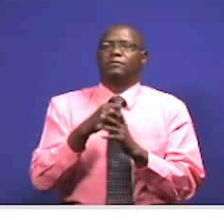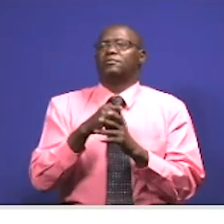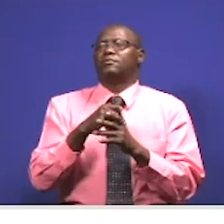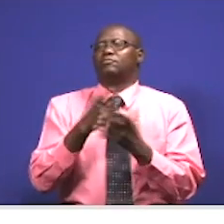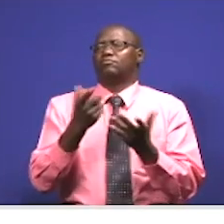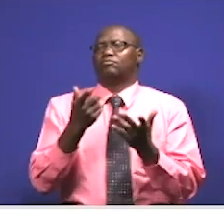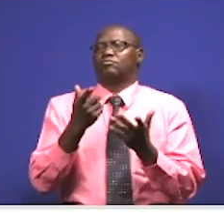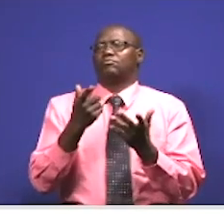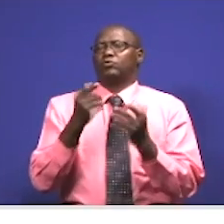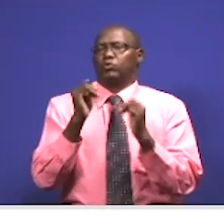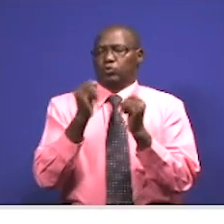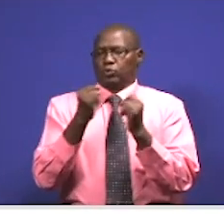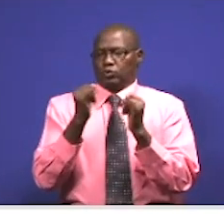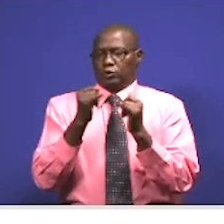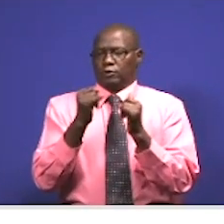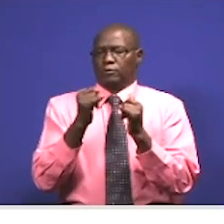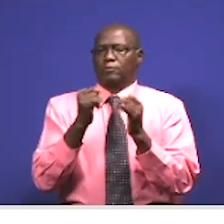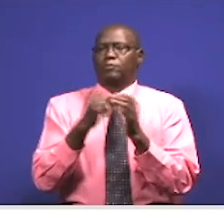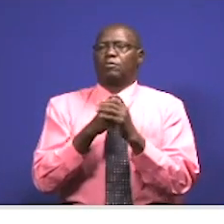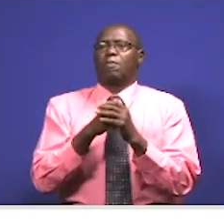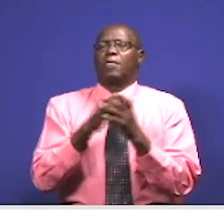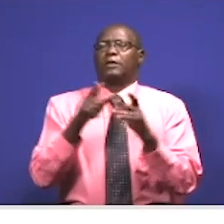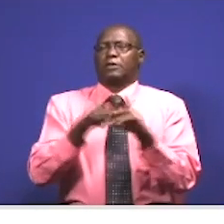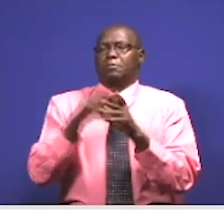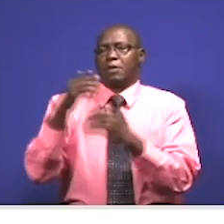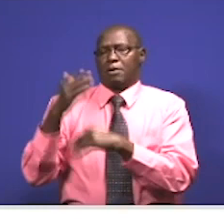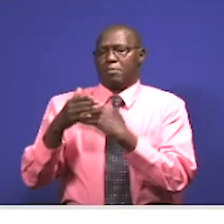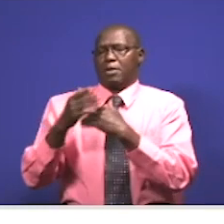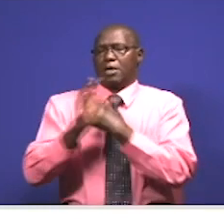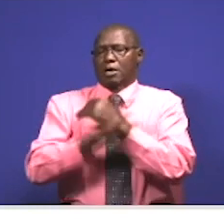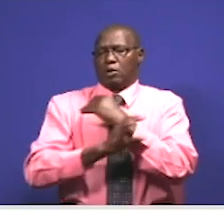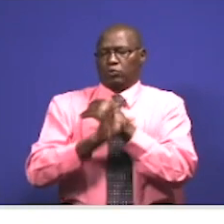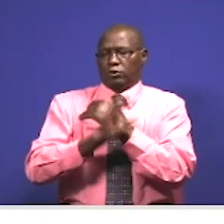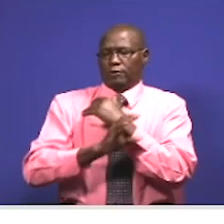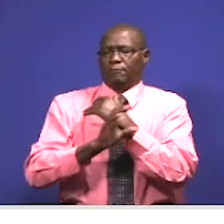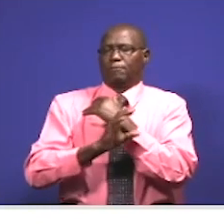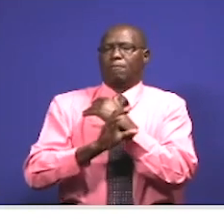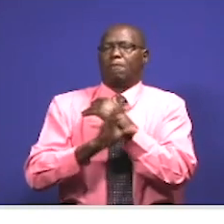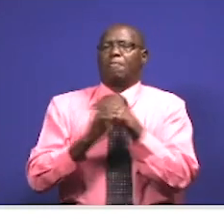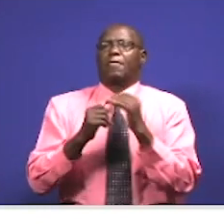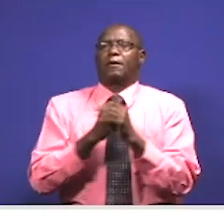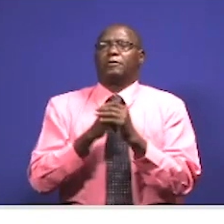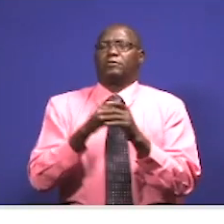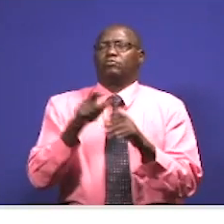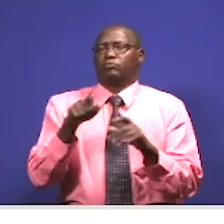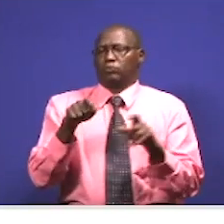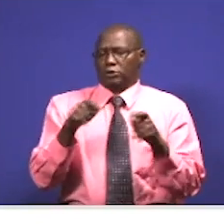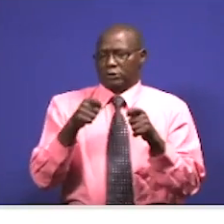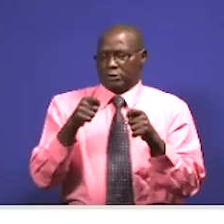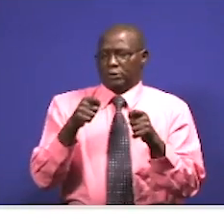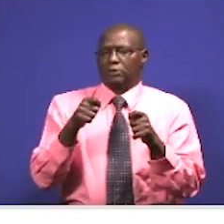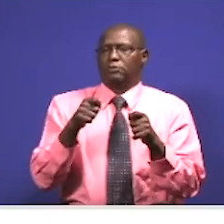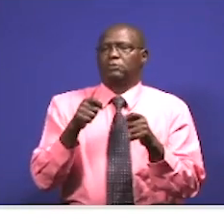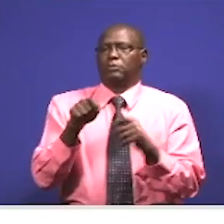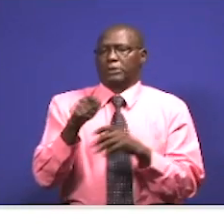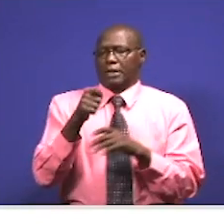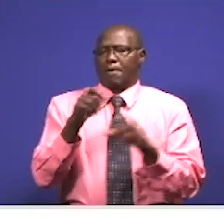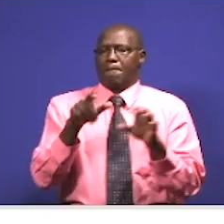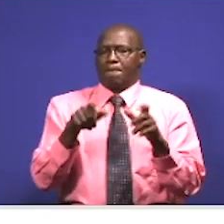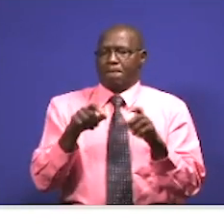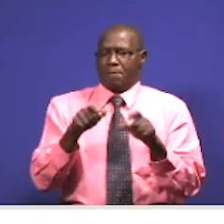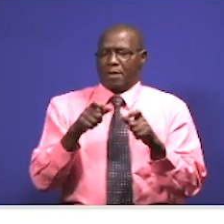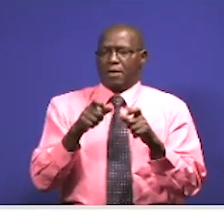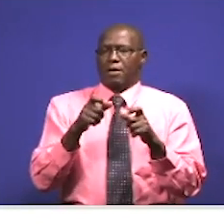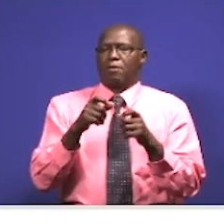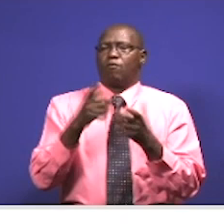of the news is concerned. Even in the neighboring countries, locals also hail the media as a key and among the most believable sources of information